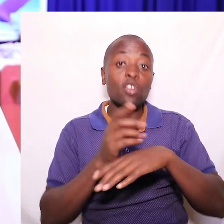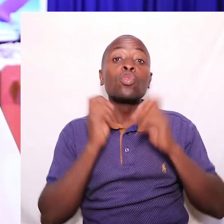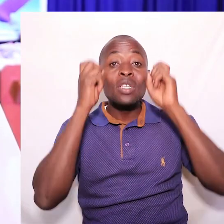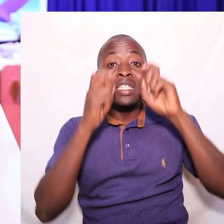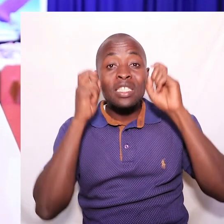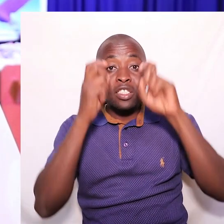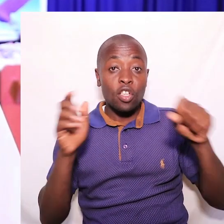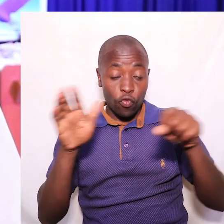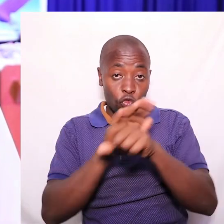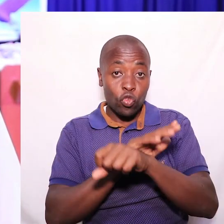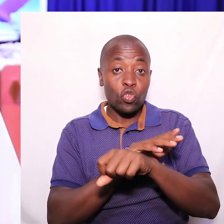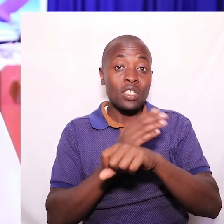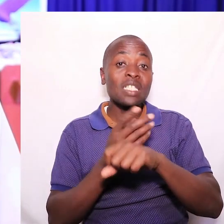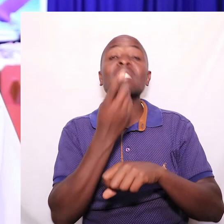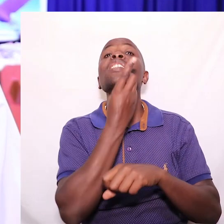desires of